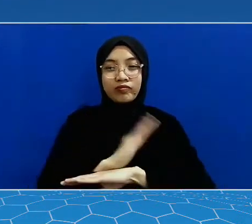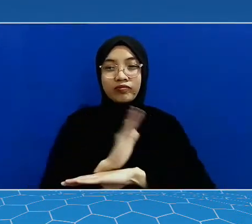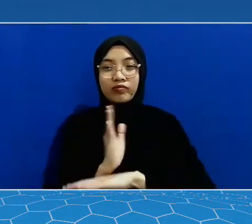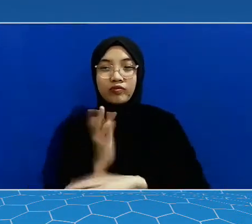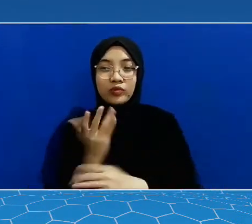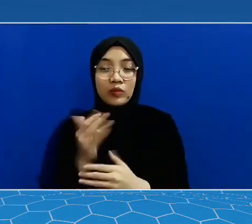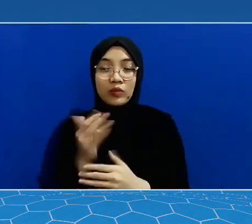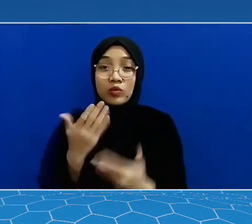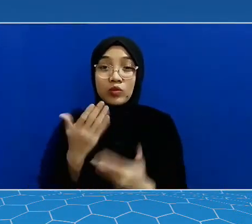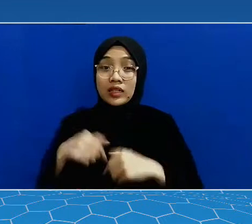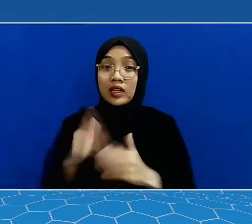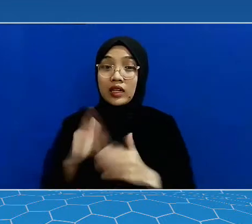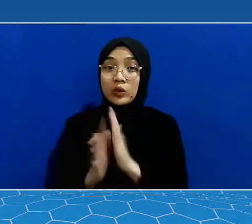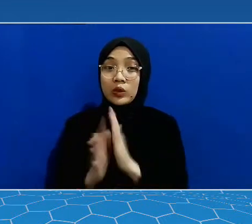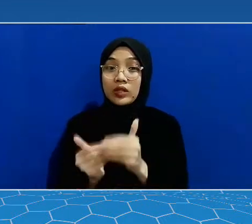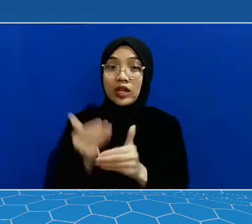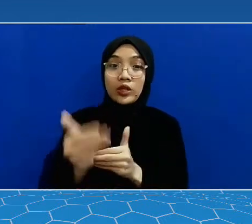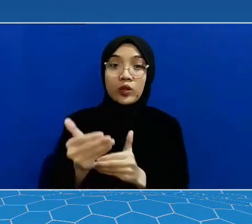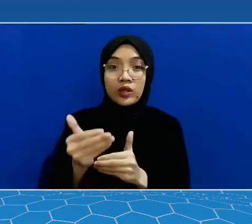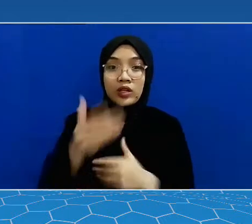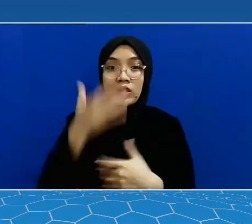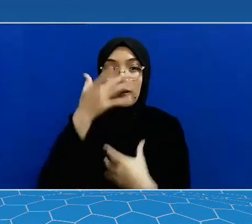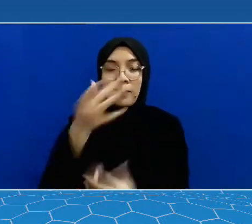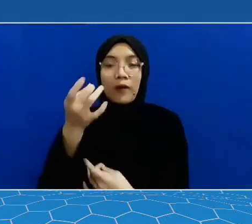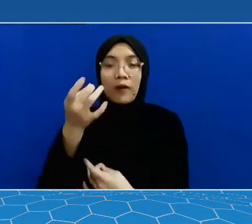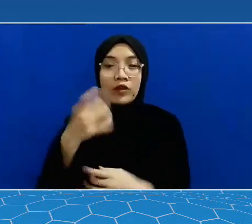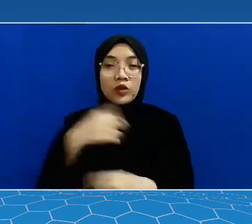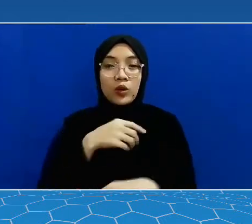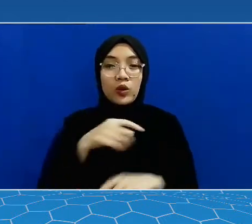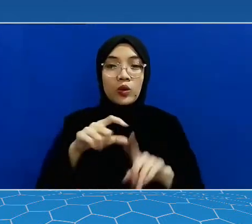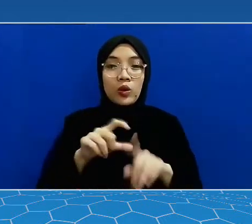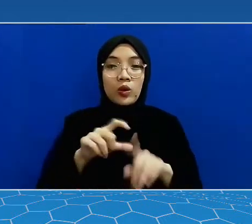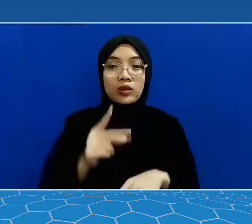to Professor Dr. Razman Jamin?